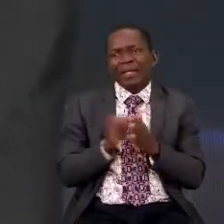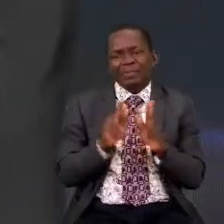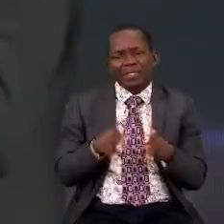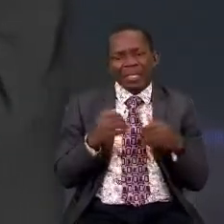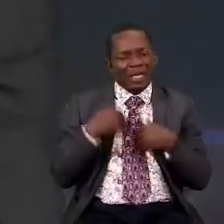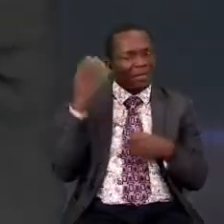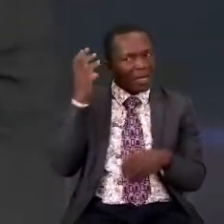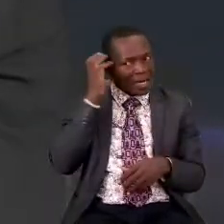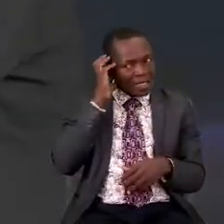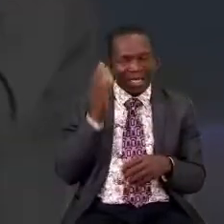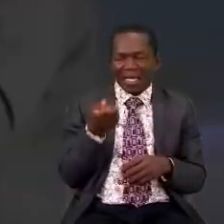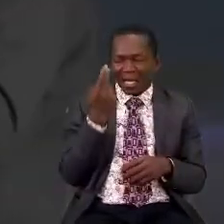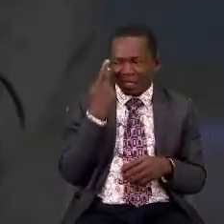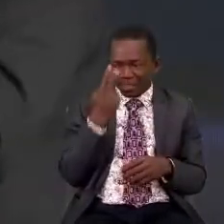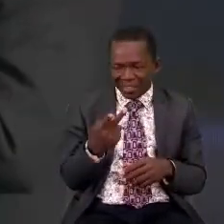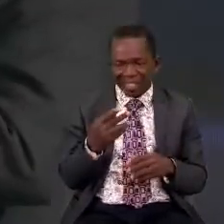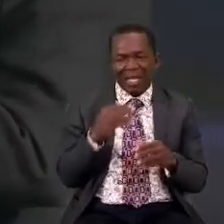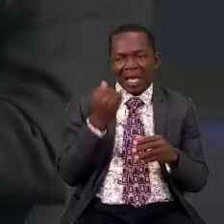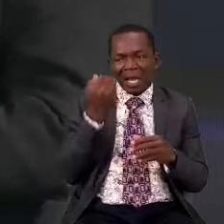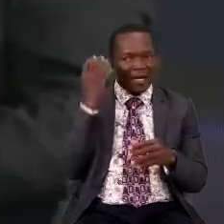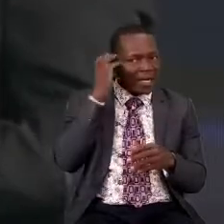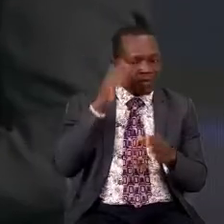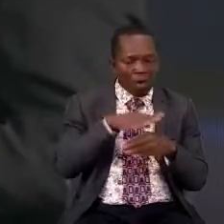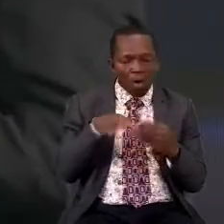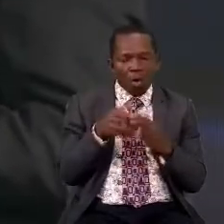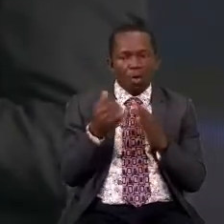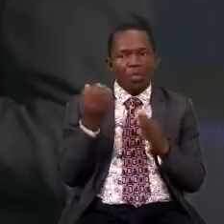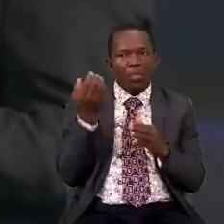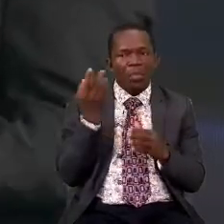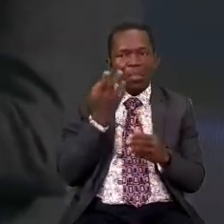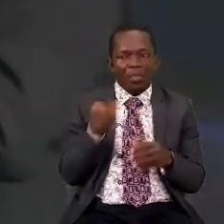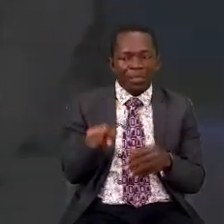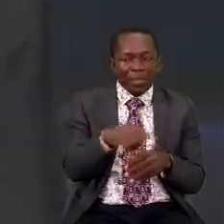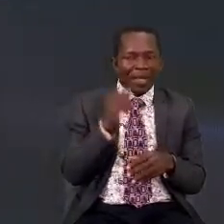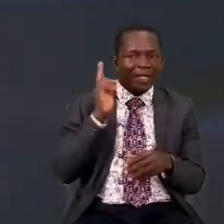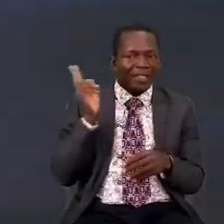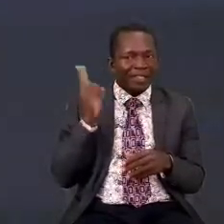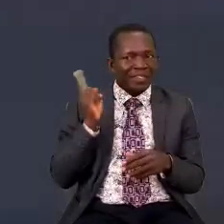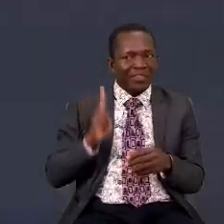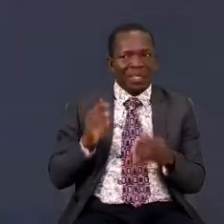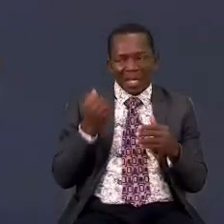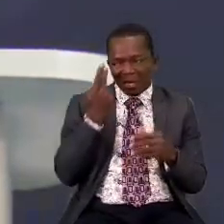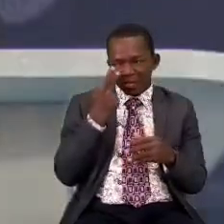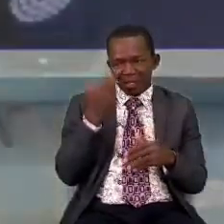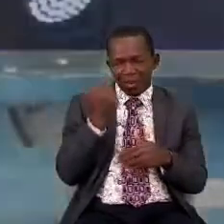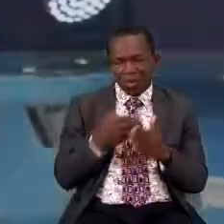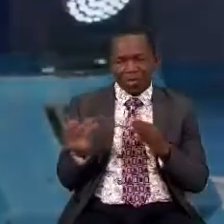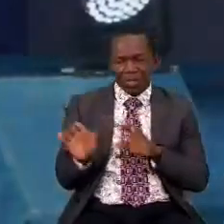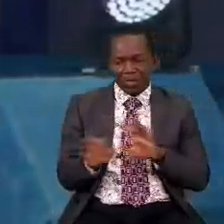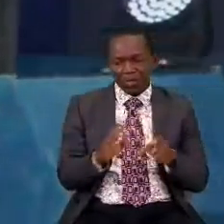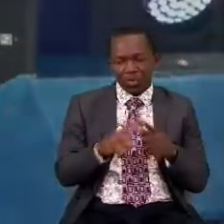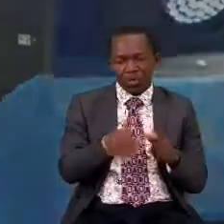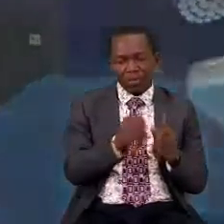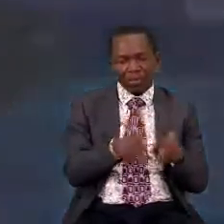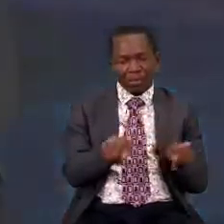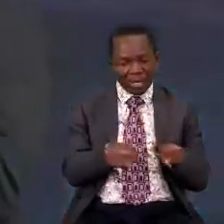like you, with all that experience, as you get older, older, older, you become a little